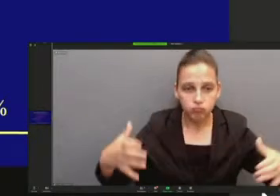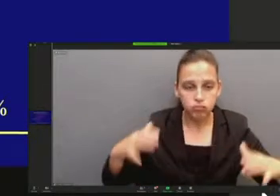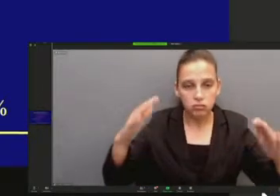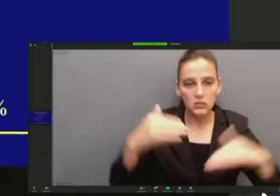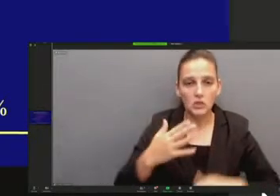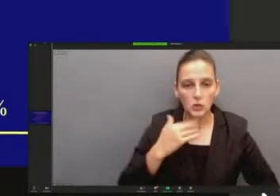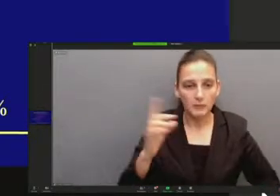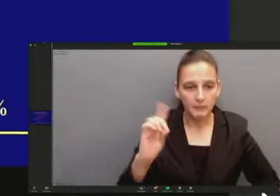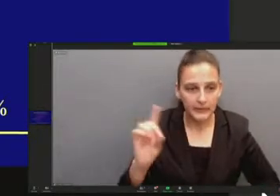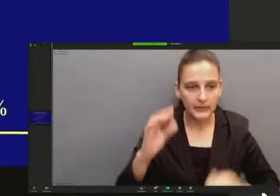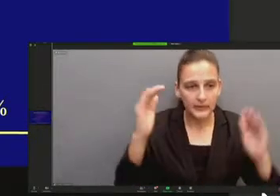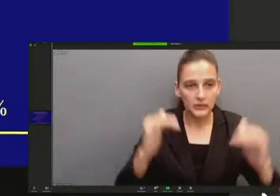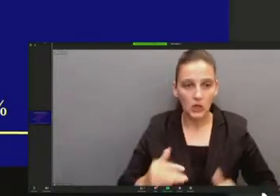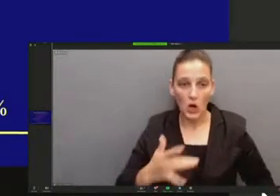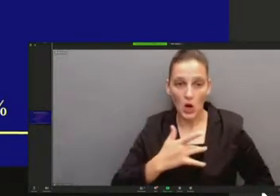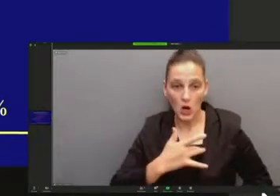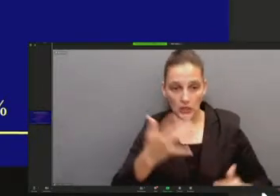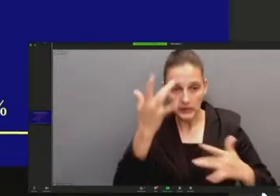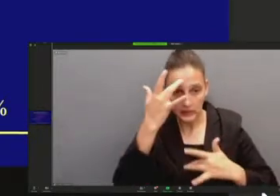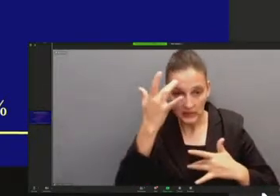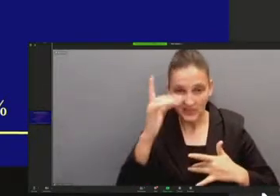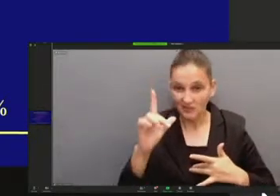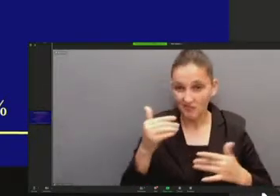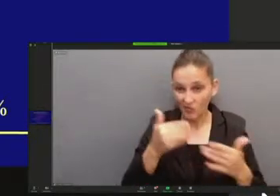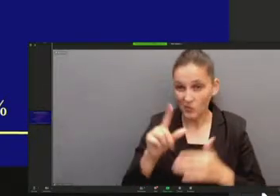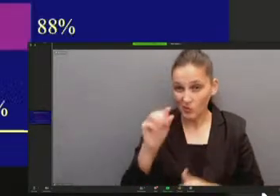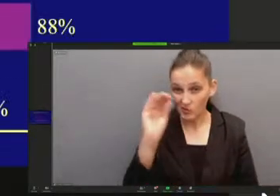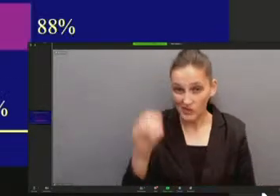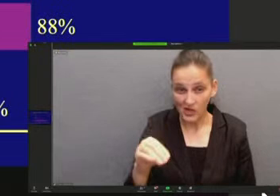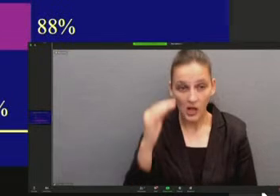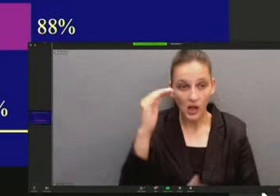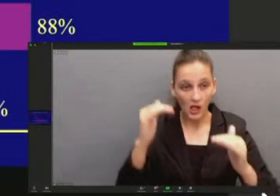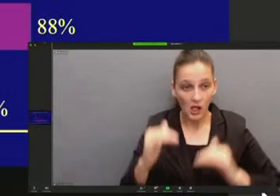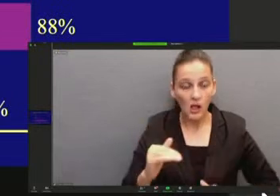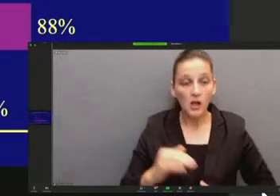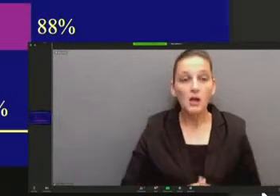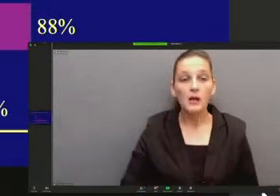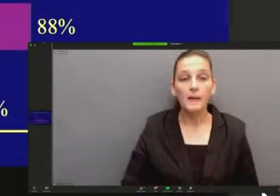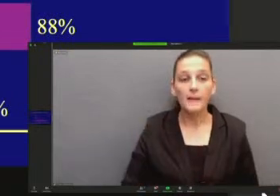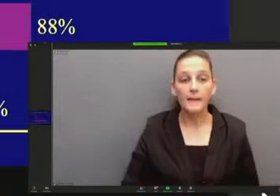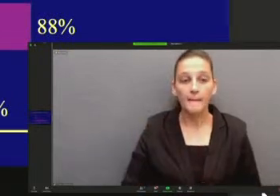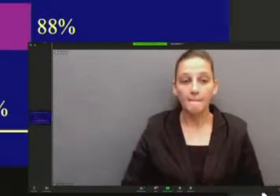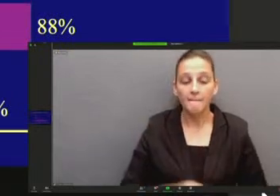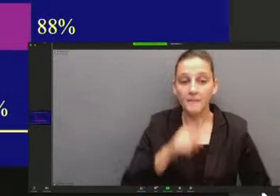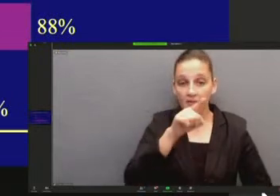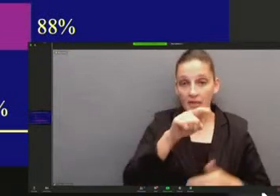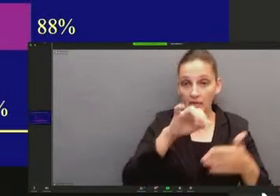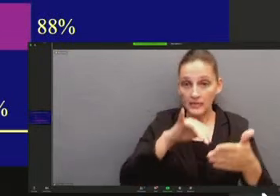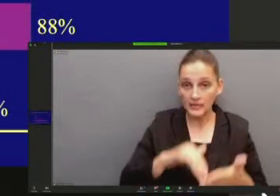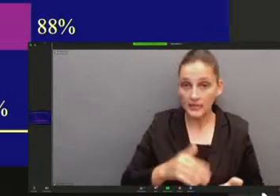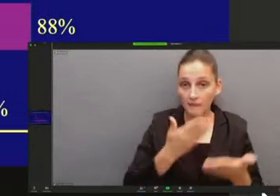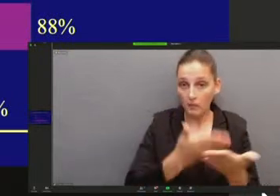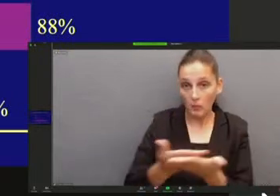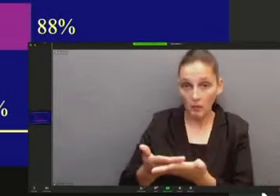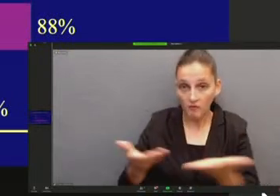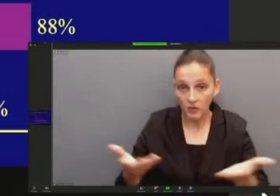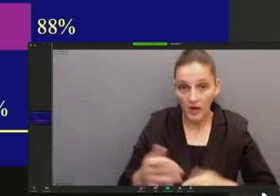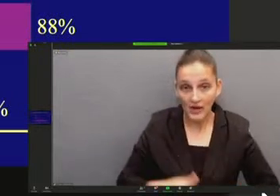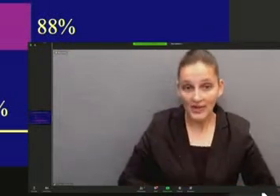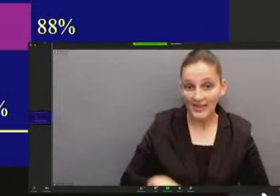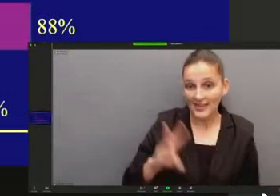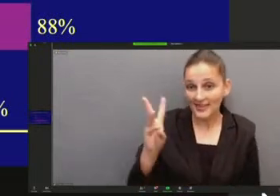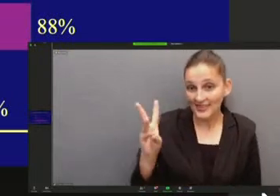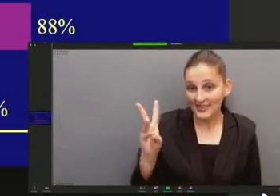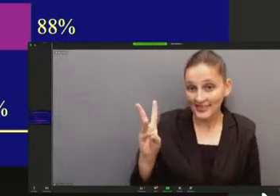diabetes, 20% almost with heart disease. Importantly, what this study showed that only 6%